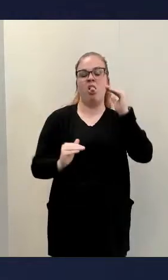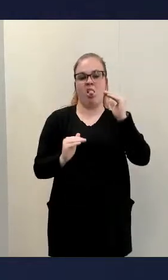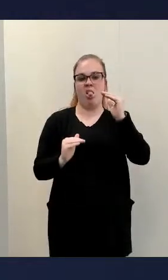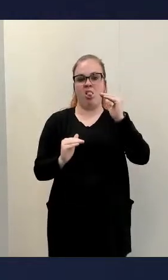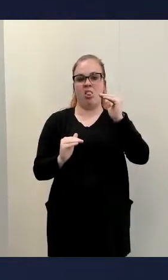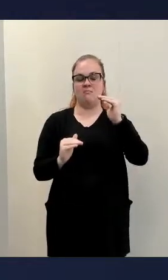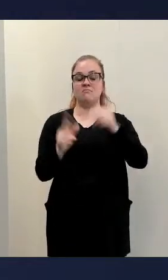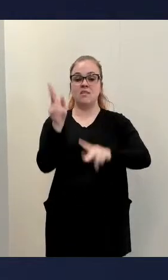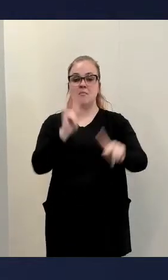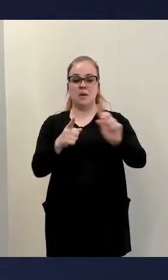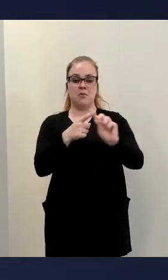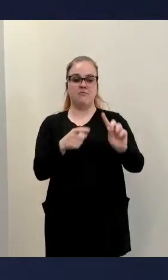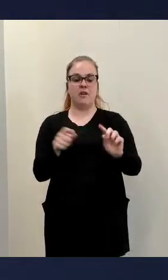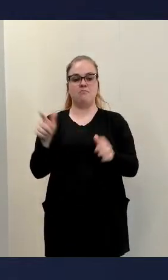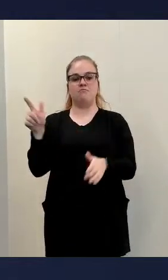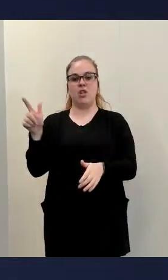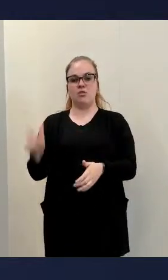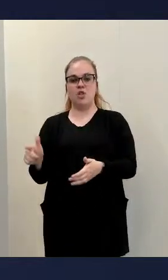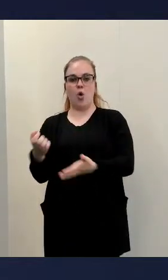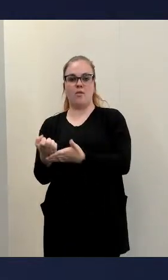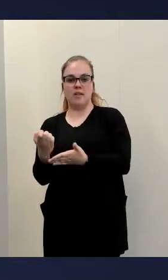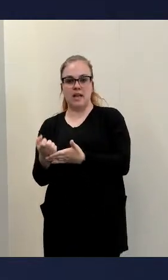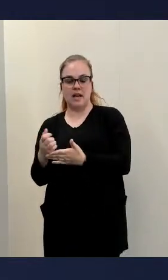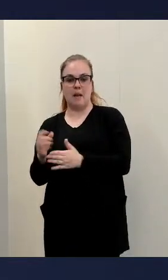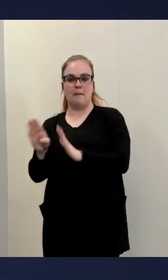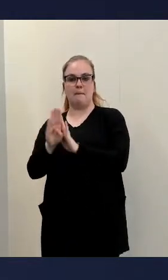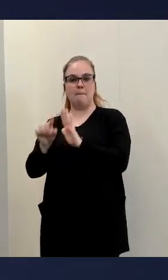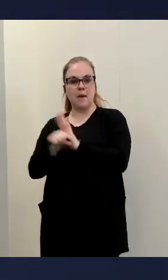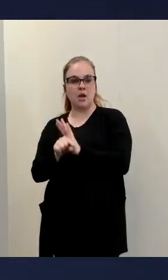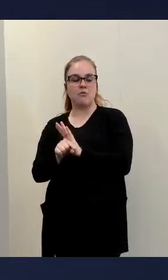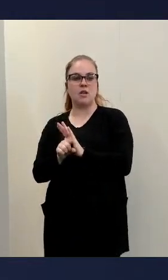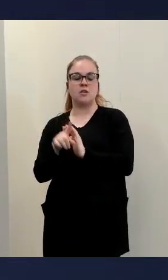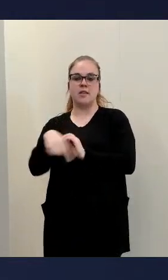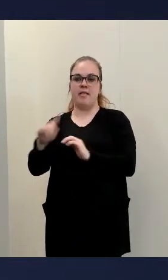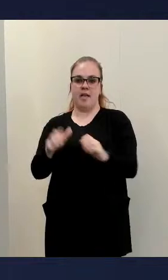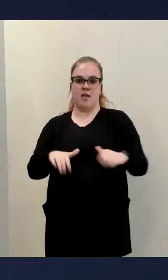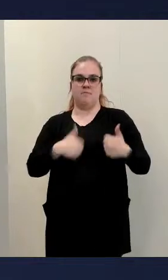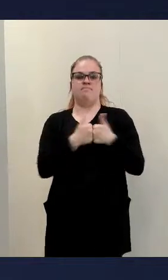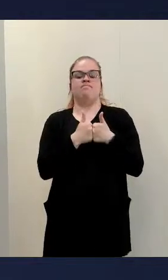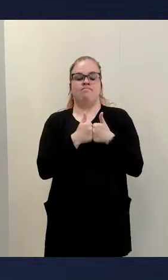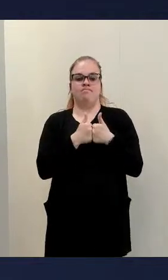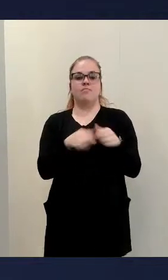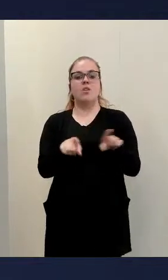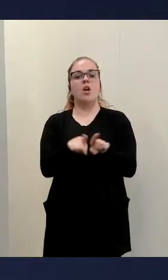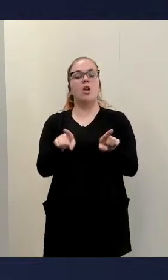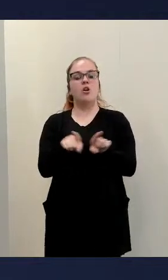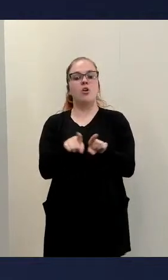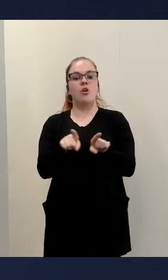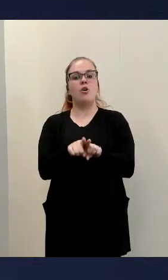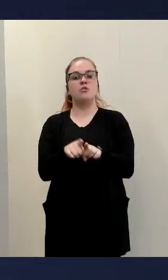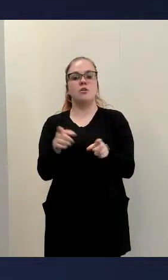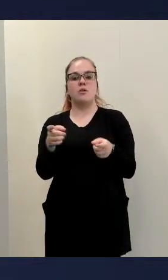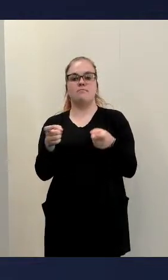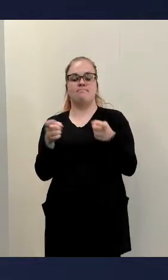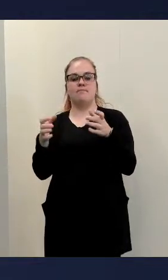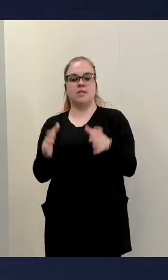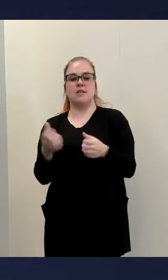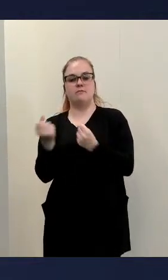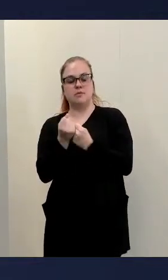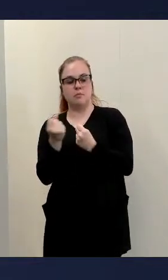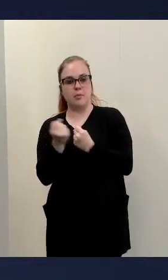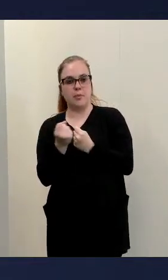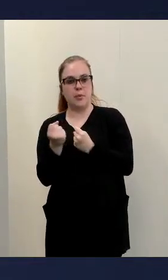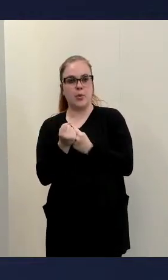and people who come from low economic backgrounds face. And of course, to our county executive for